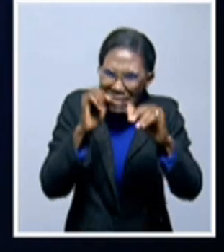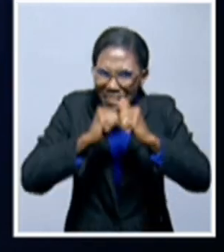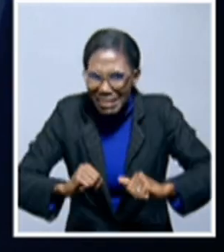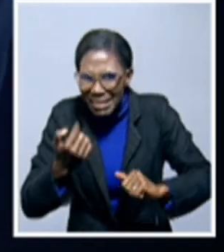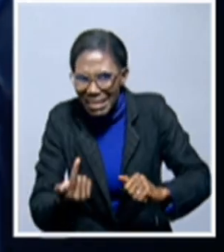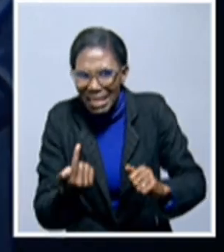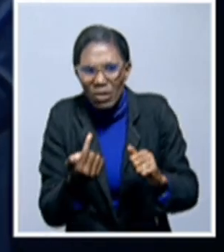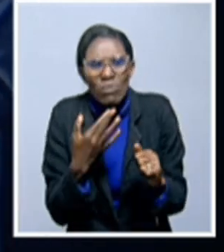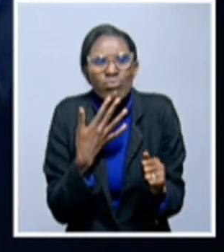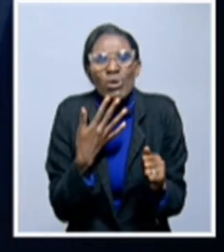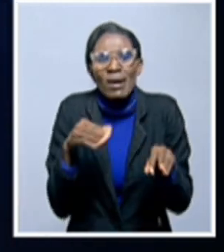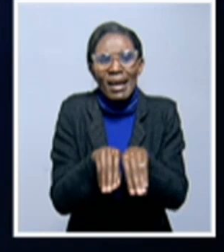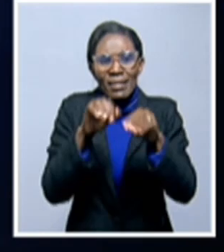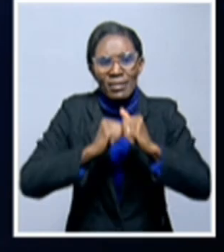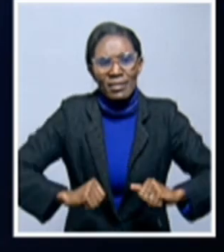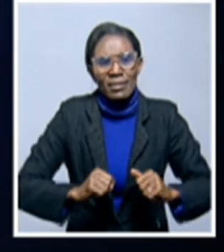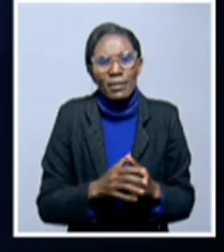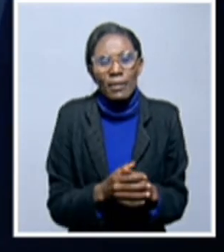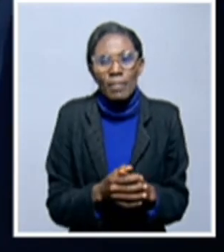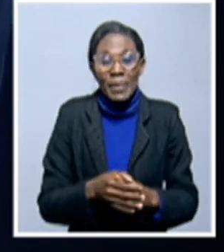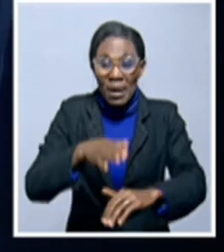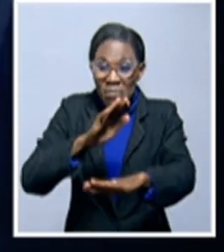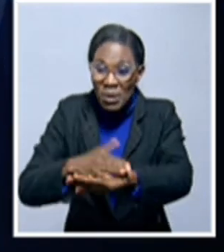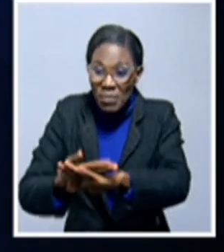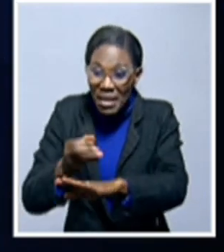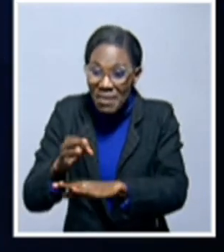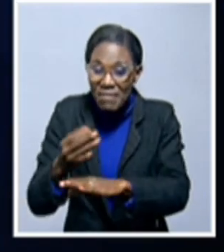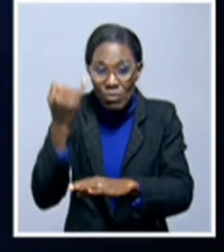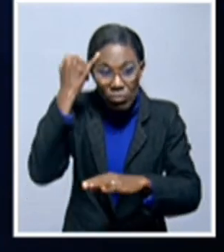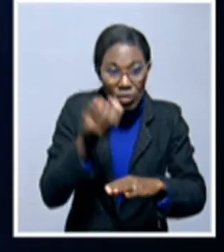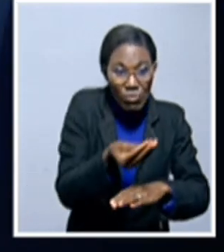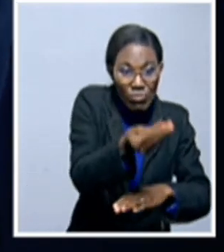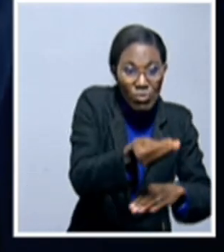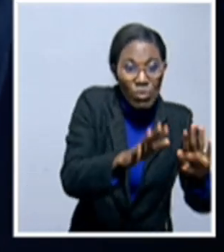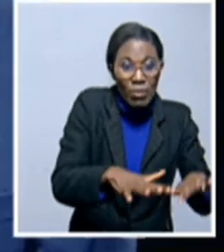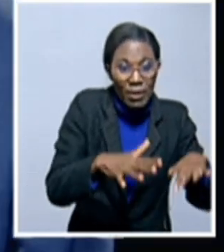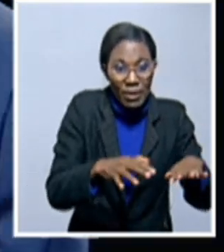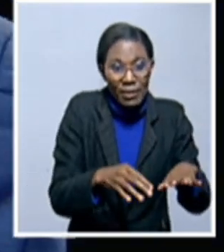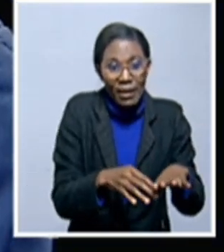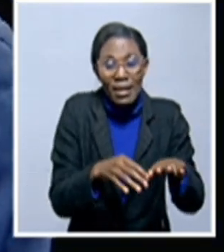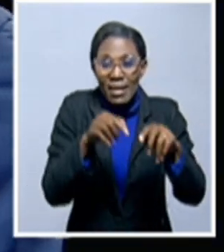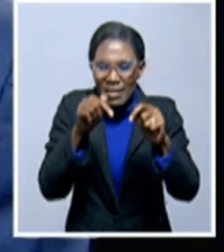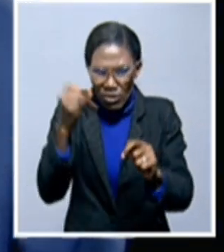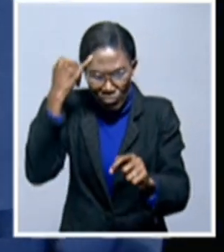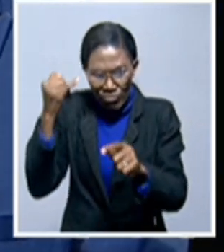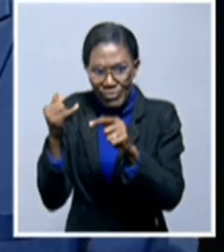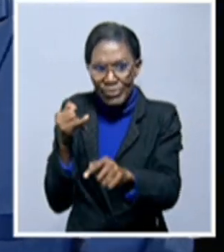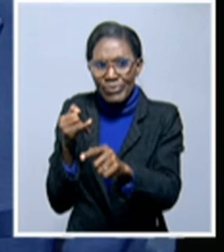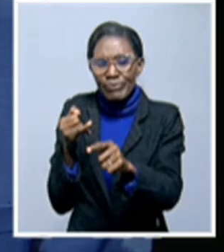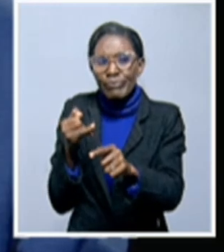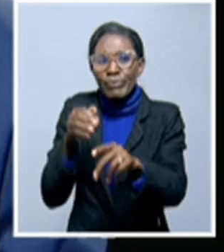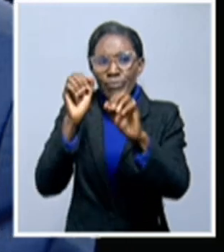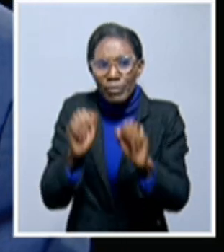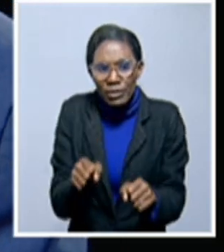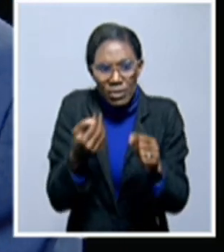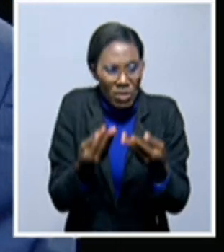to go out? Well, when a motion, in most cases, when a motion is presented in Parliament, such a motion can be